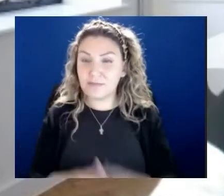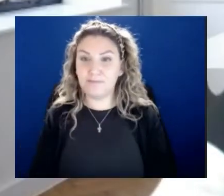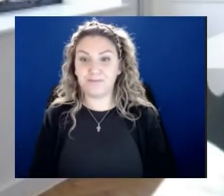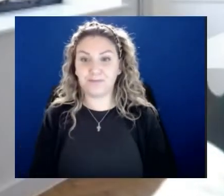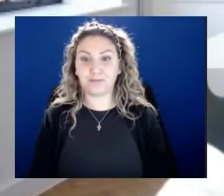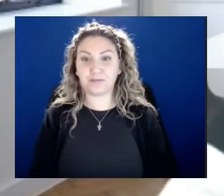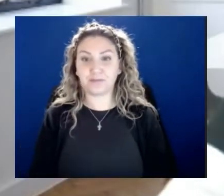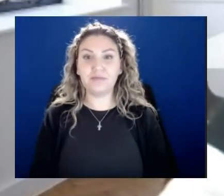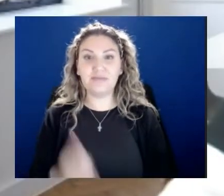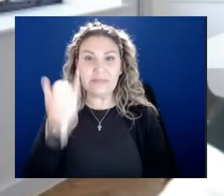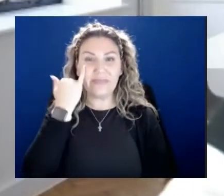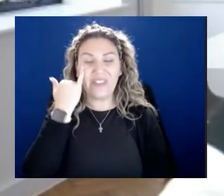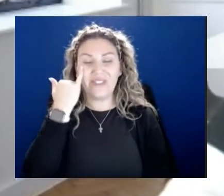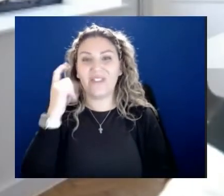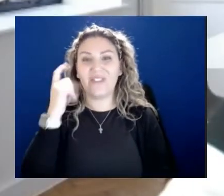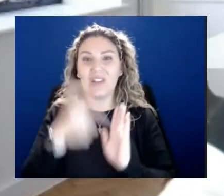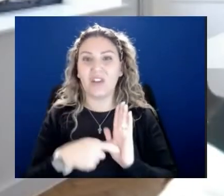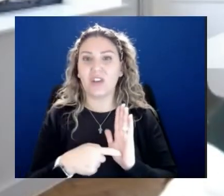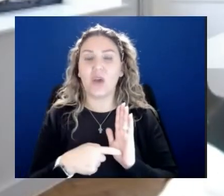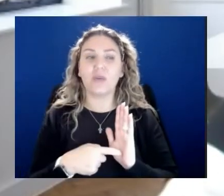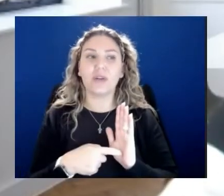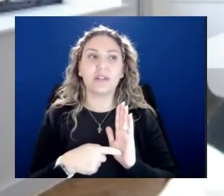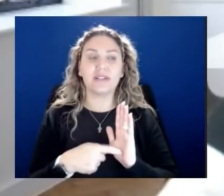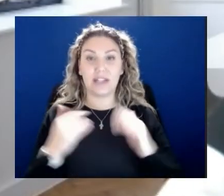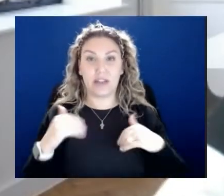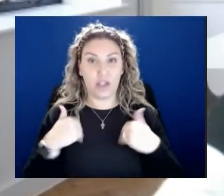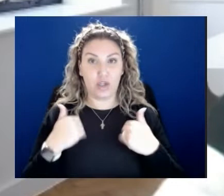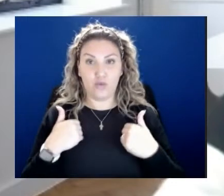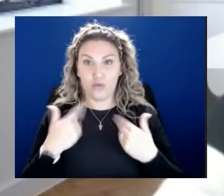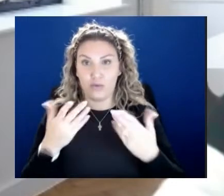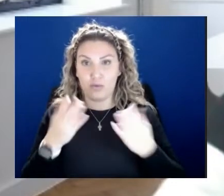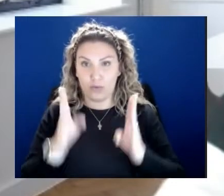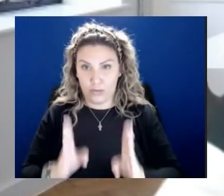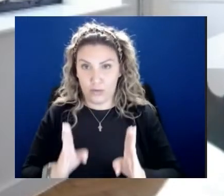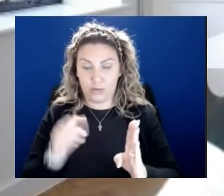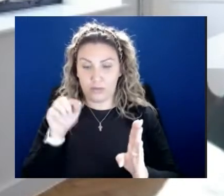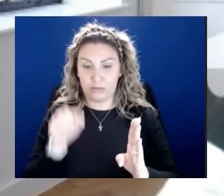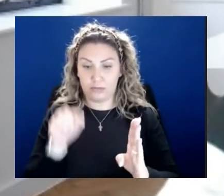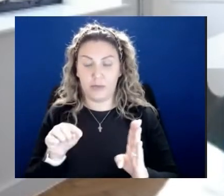you notice that the youth is visibly